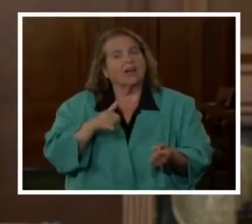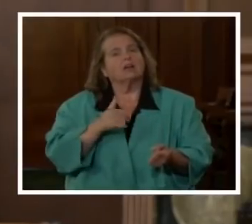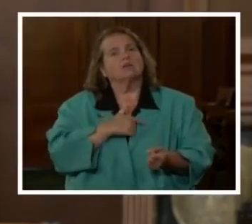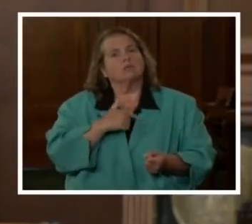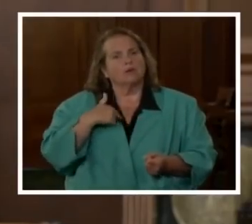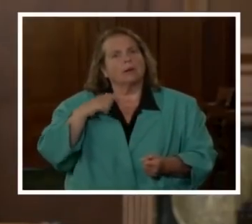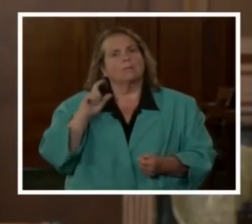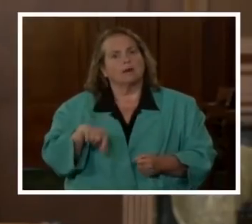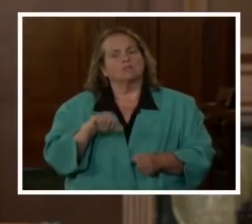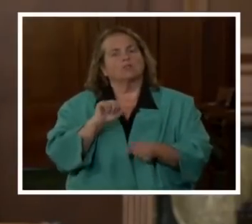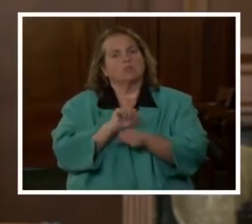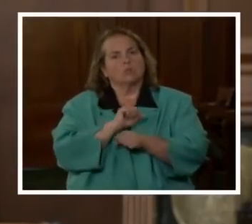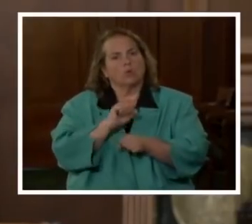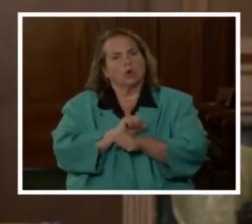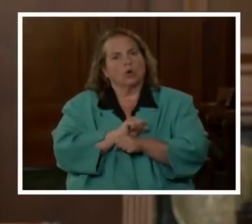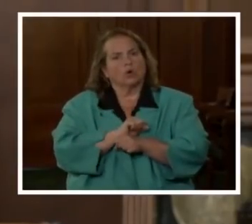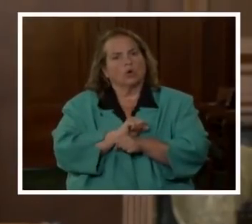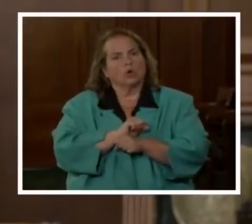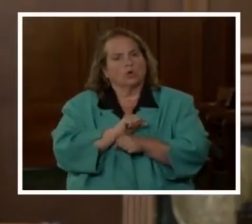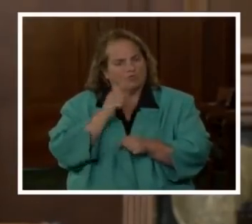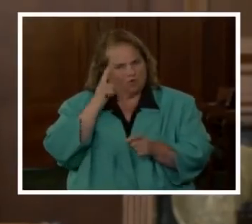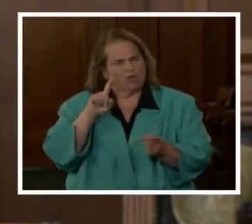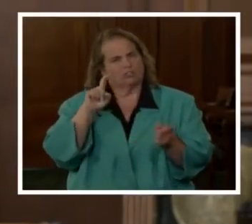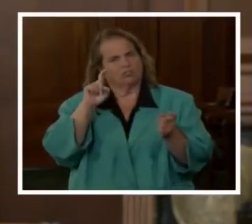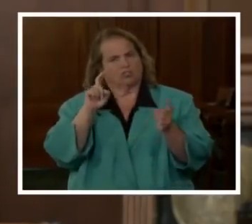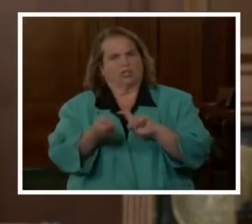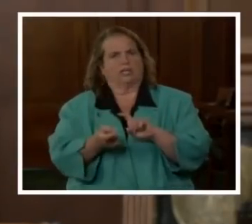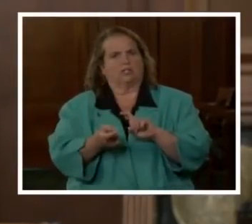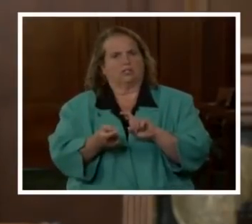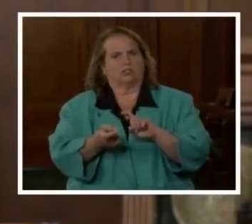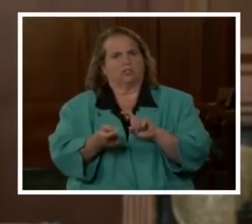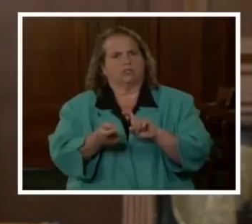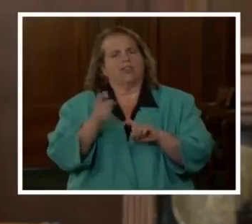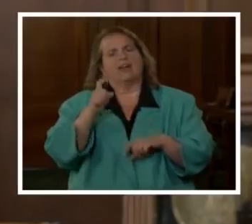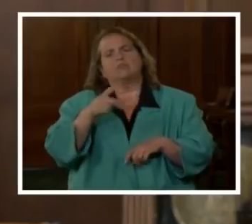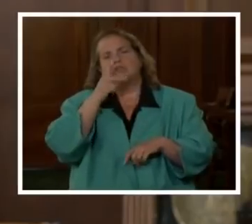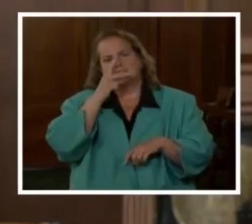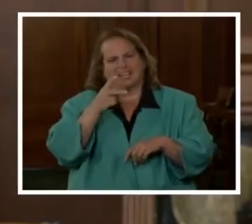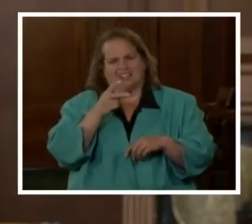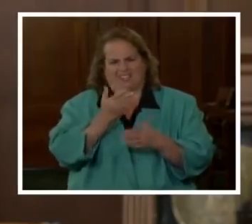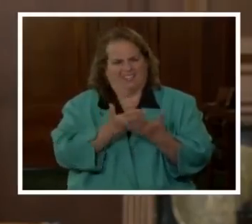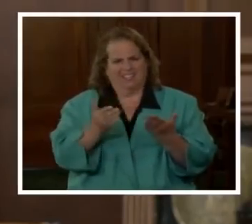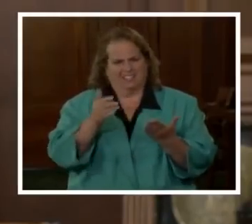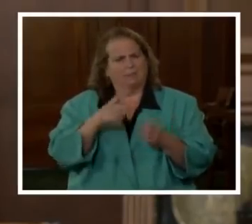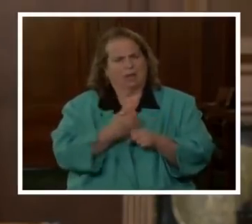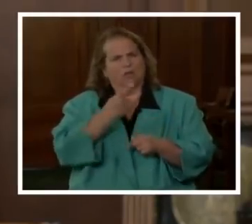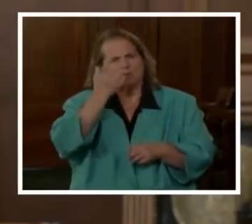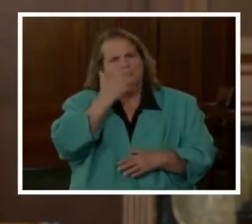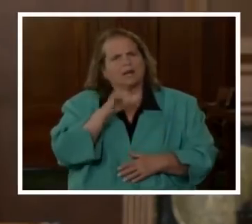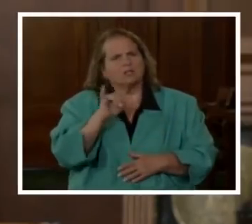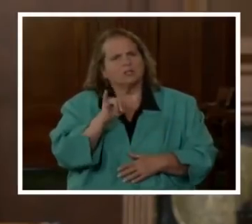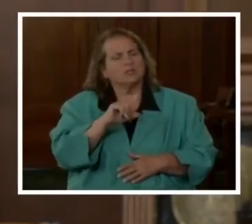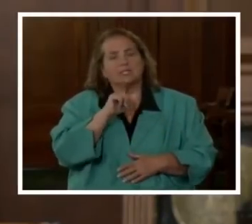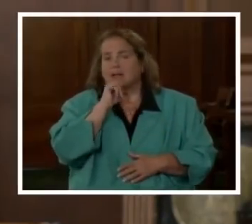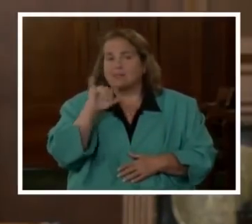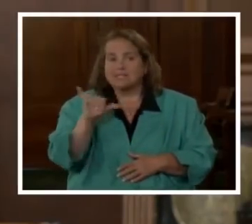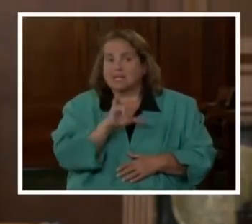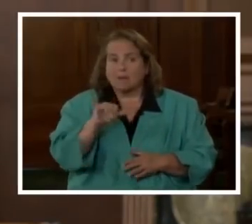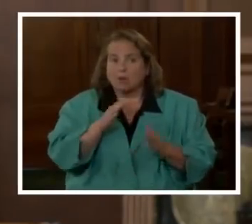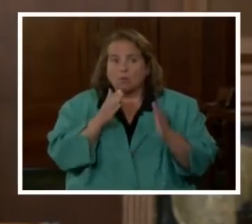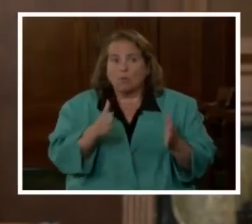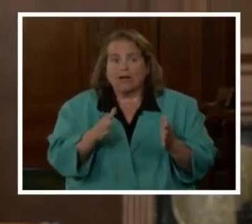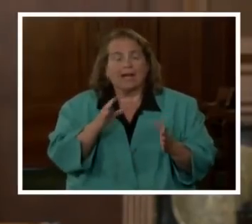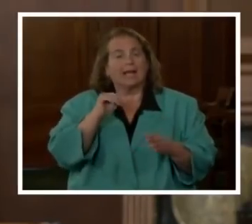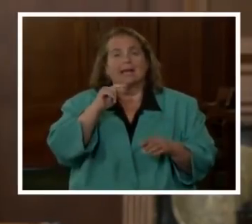work for change, they've got to see that things make you mad too. I know not in the same way, and it can't